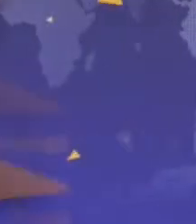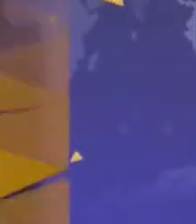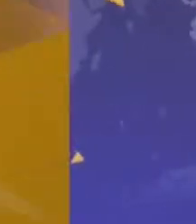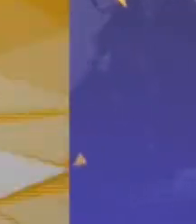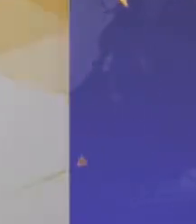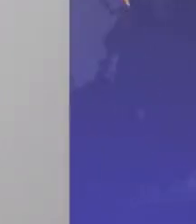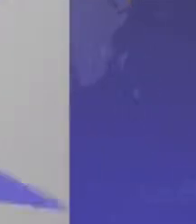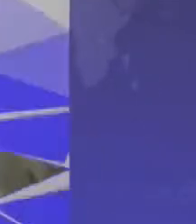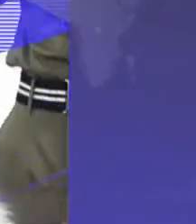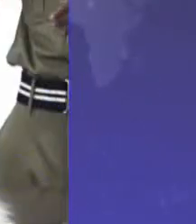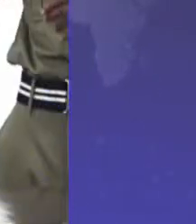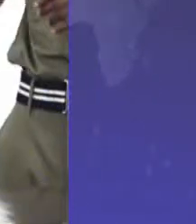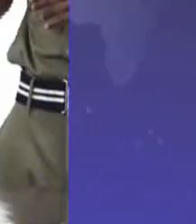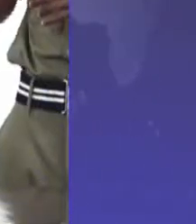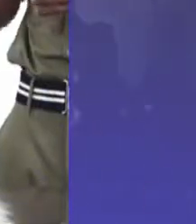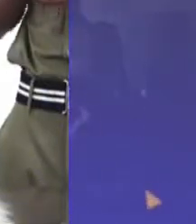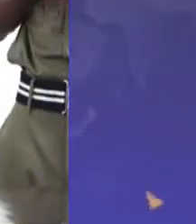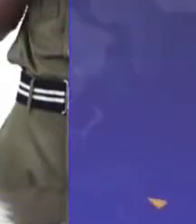for.